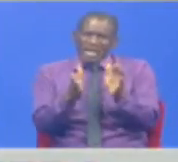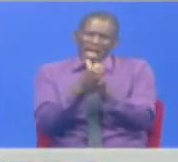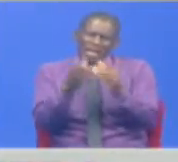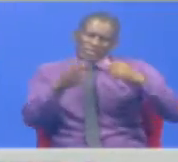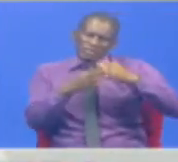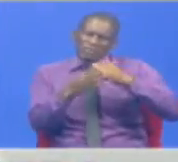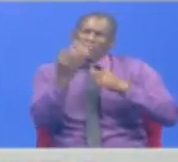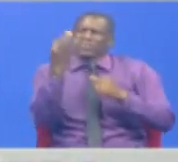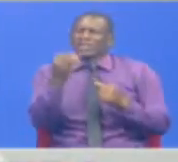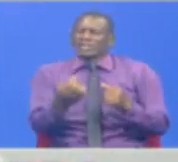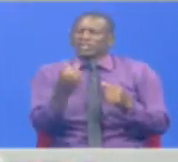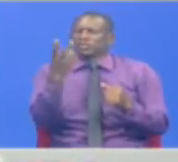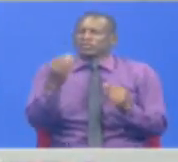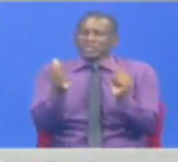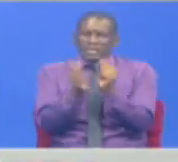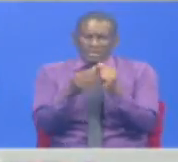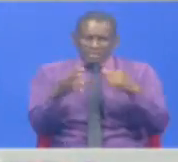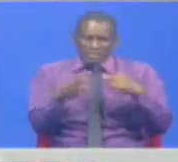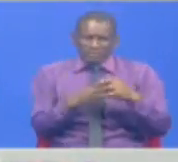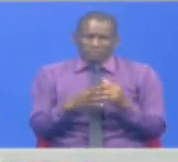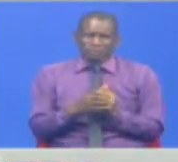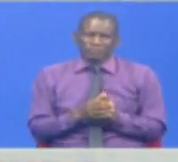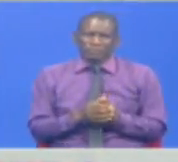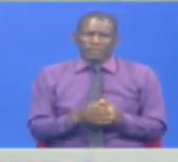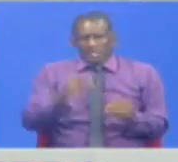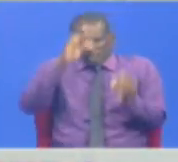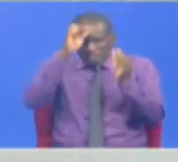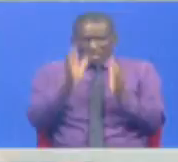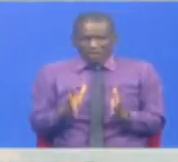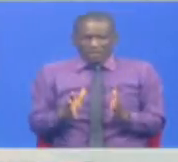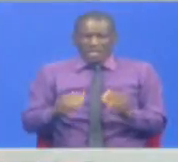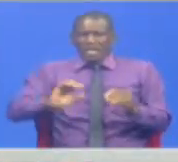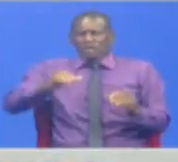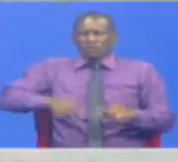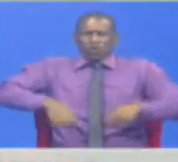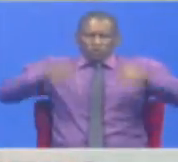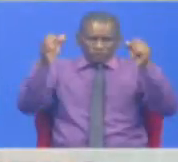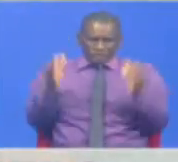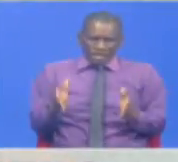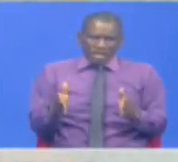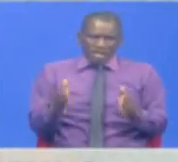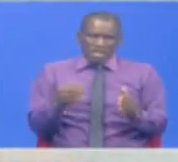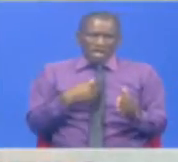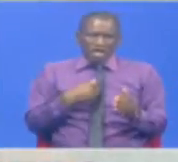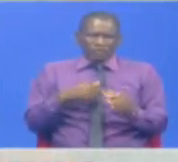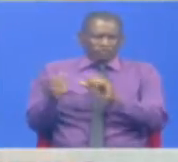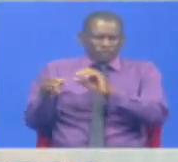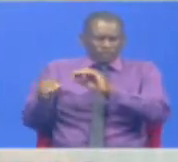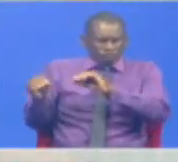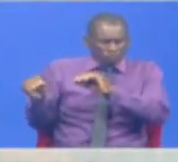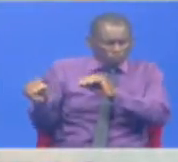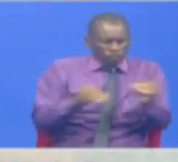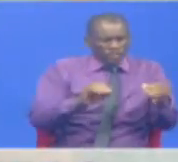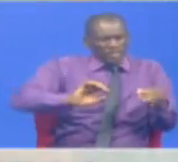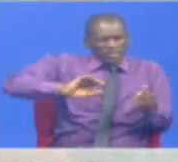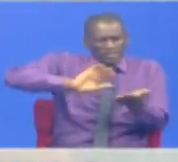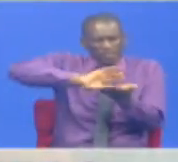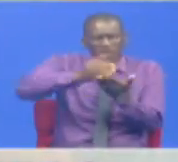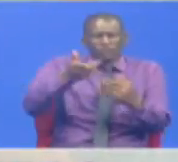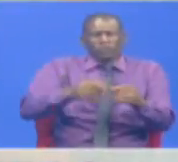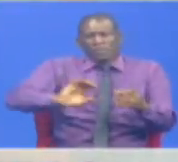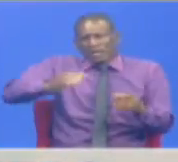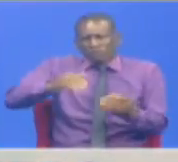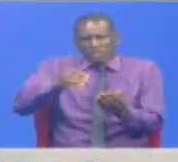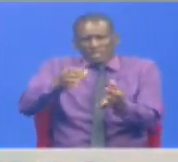September 30, 2019. The governor and the county officials are said to have allegedly channeled the funds from the county coffers to the